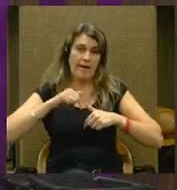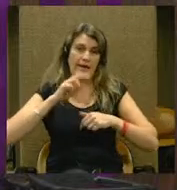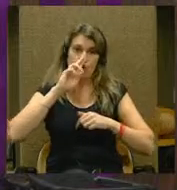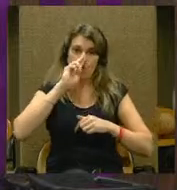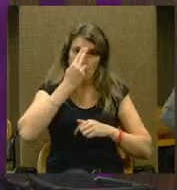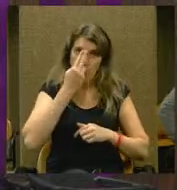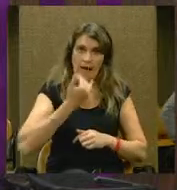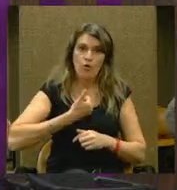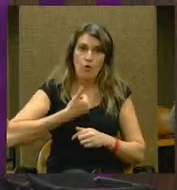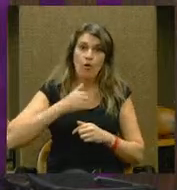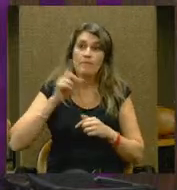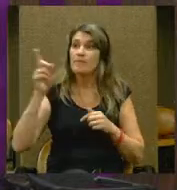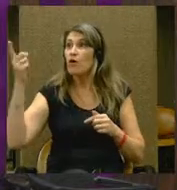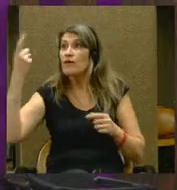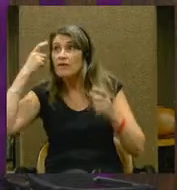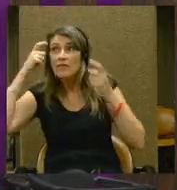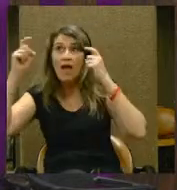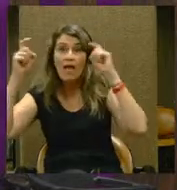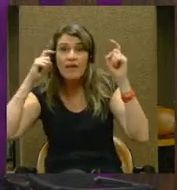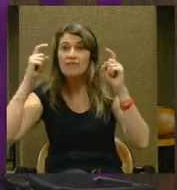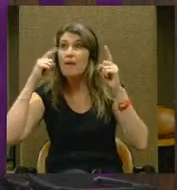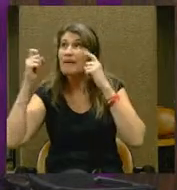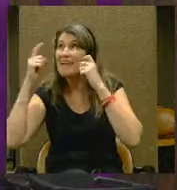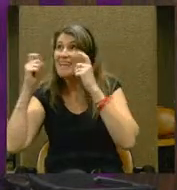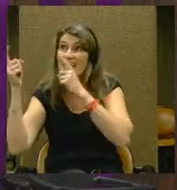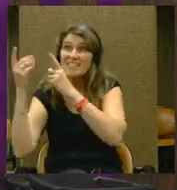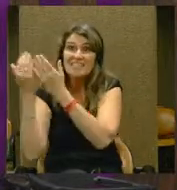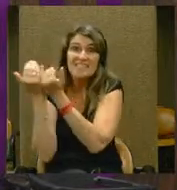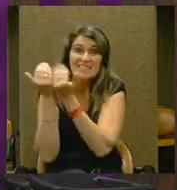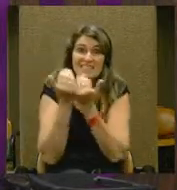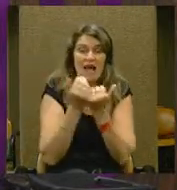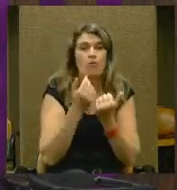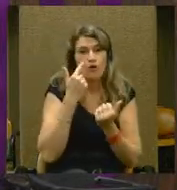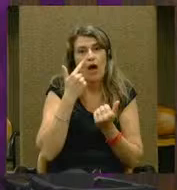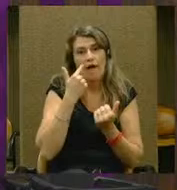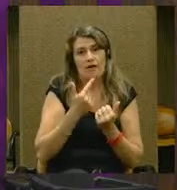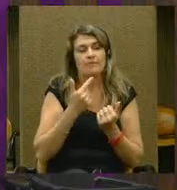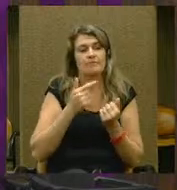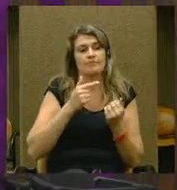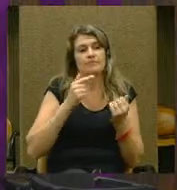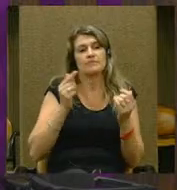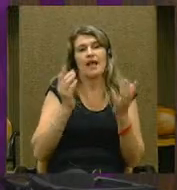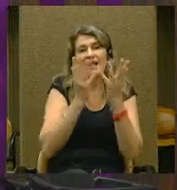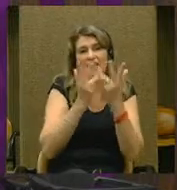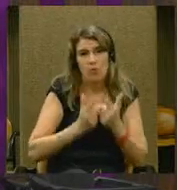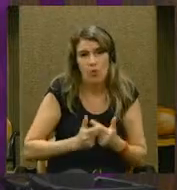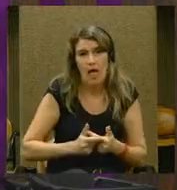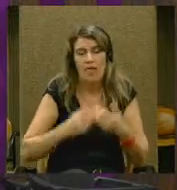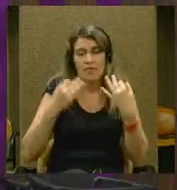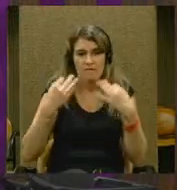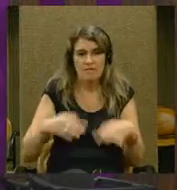discussing our reality and to include these contributions